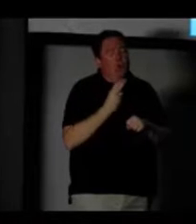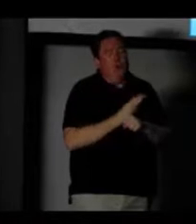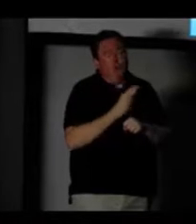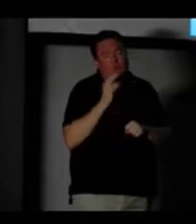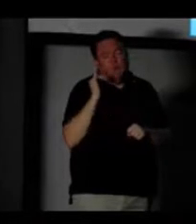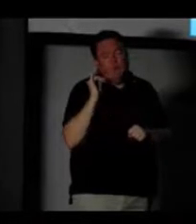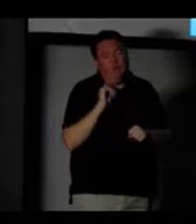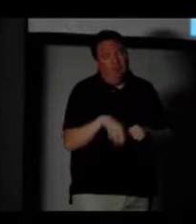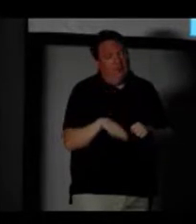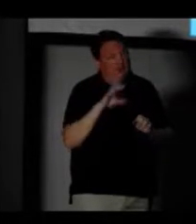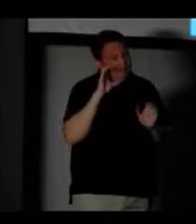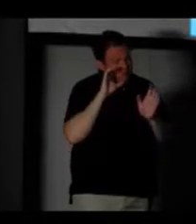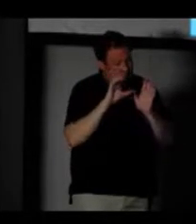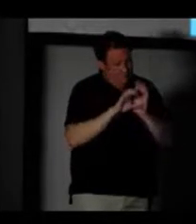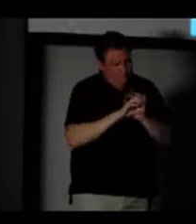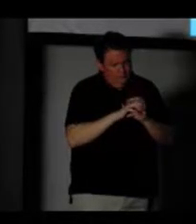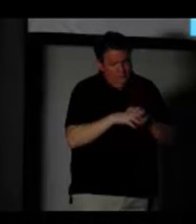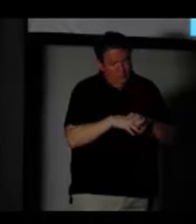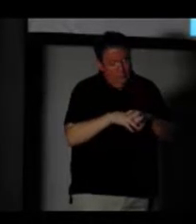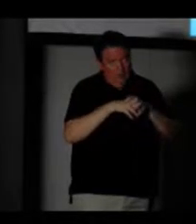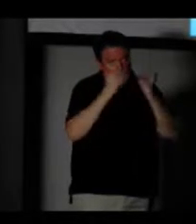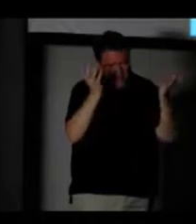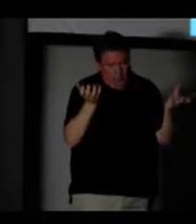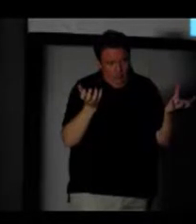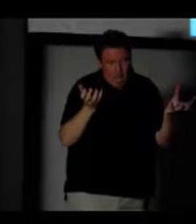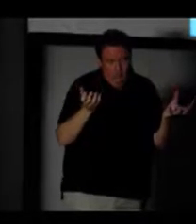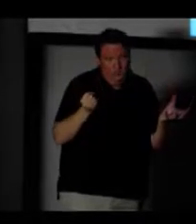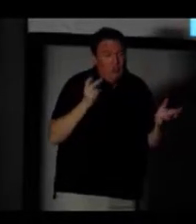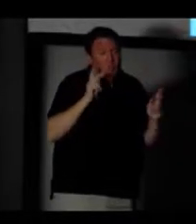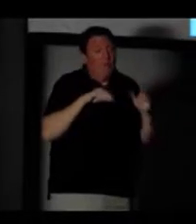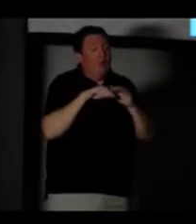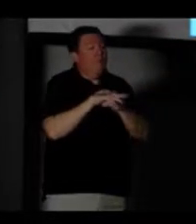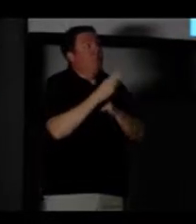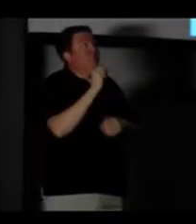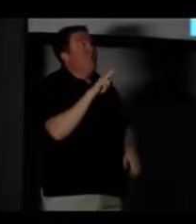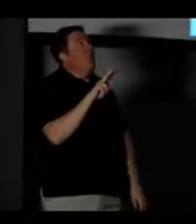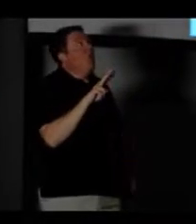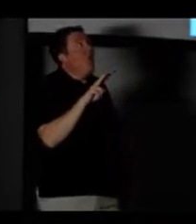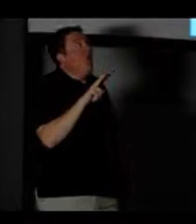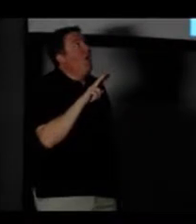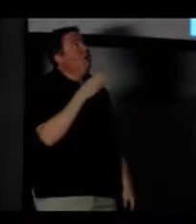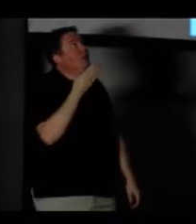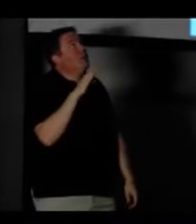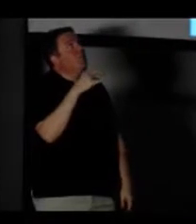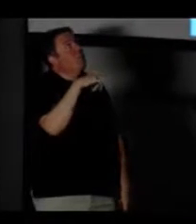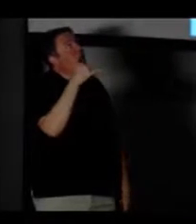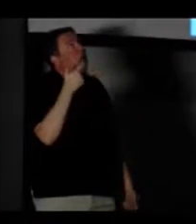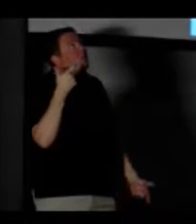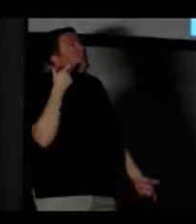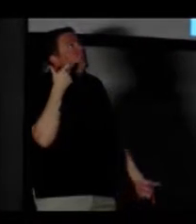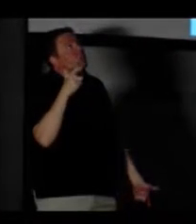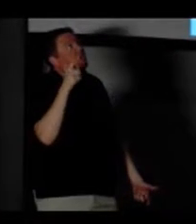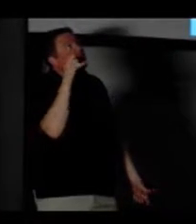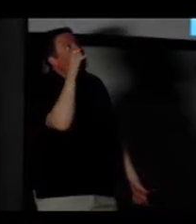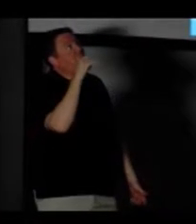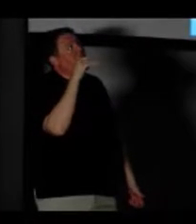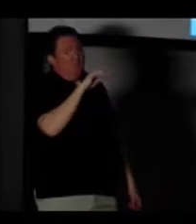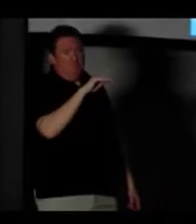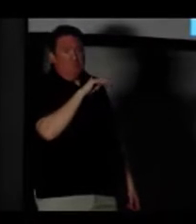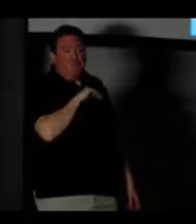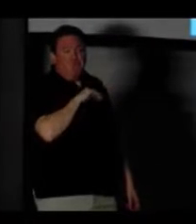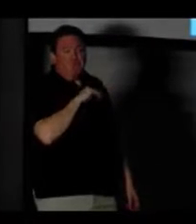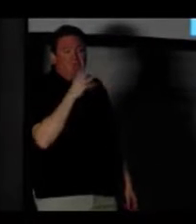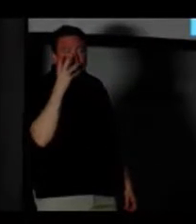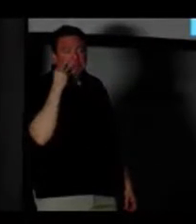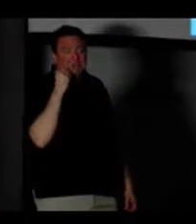of audience. So people love coming into the hall. They see this amazing blue whale. Usually it's very satisfying. They